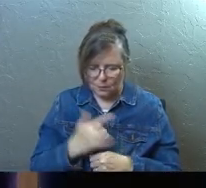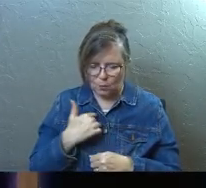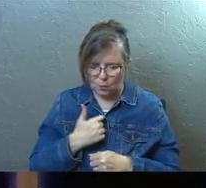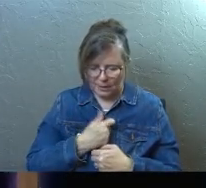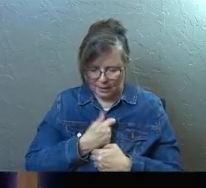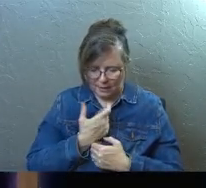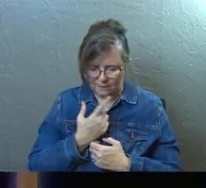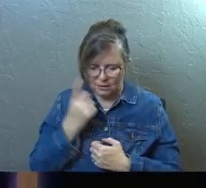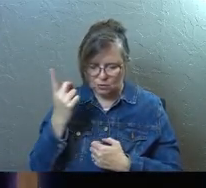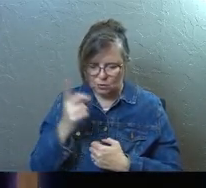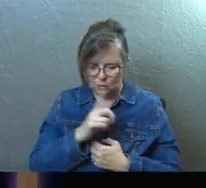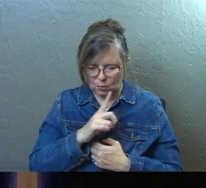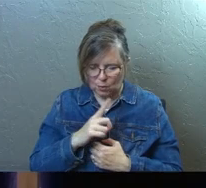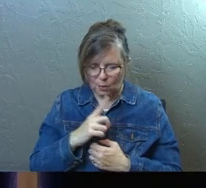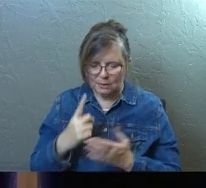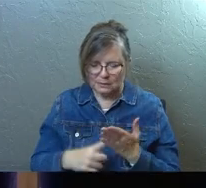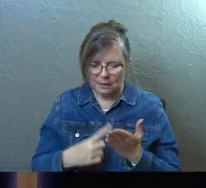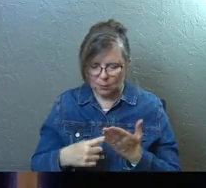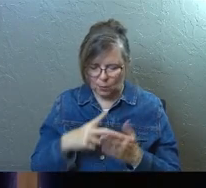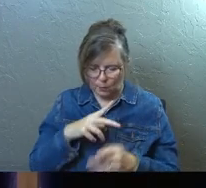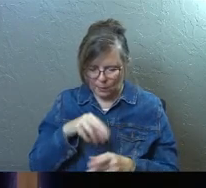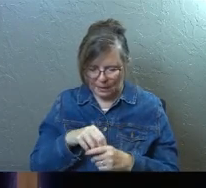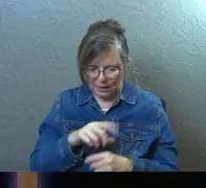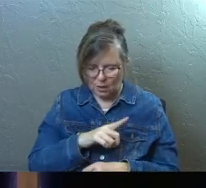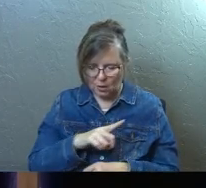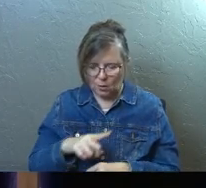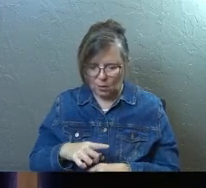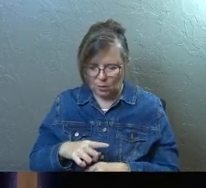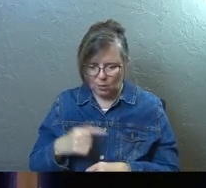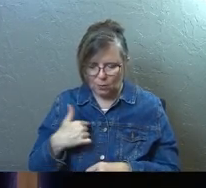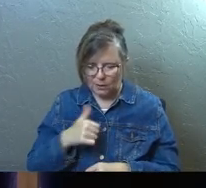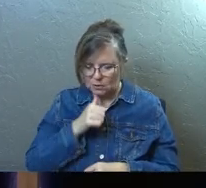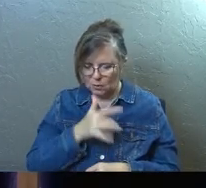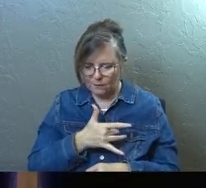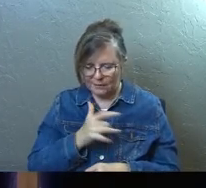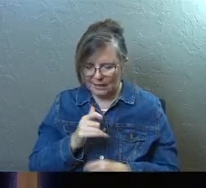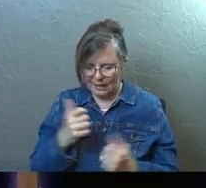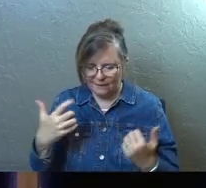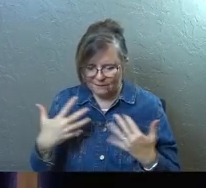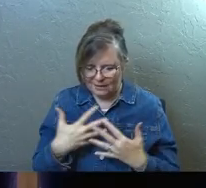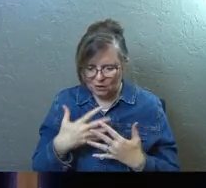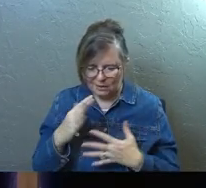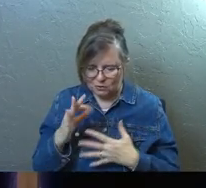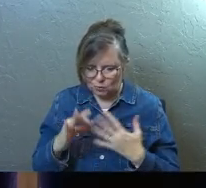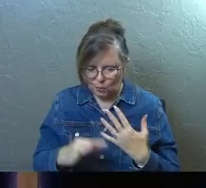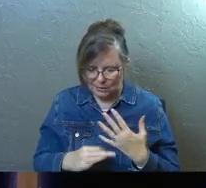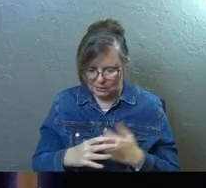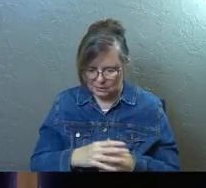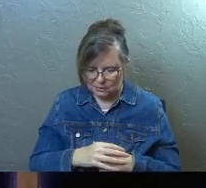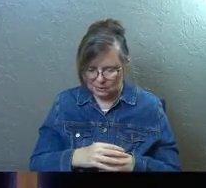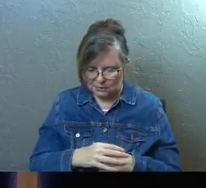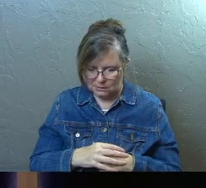We confess to you, sometimes when we're in it, Lord, we don't feel like fear is a choice.